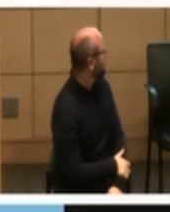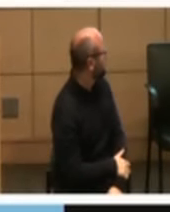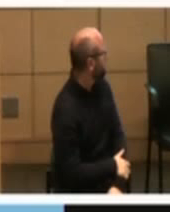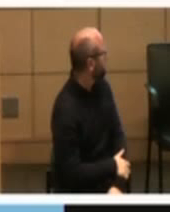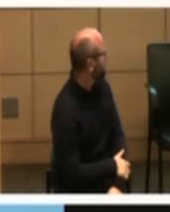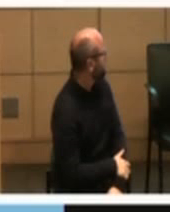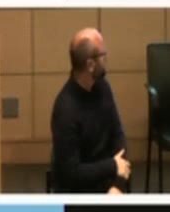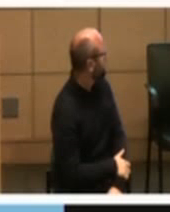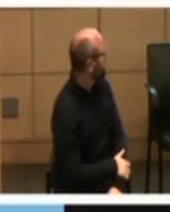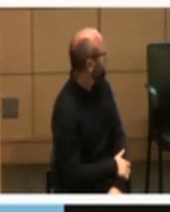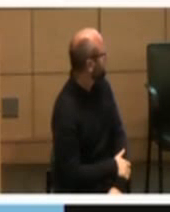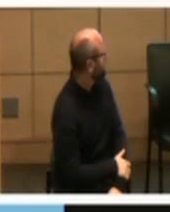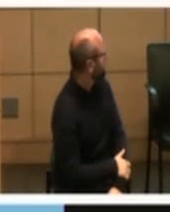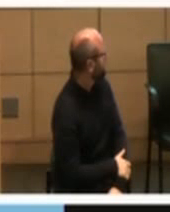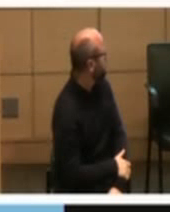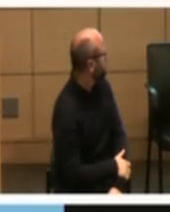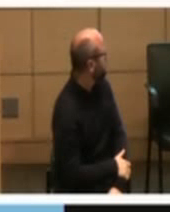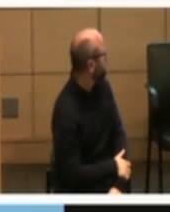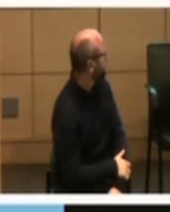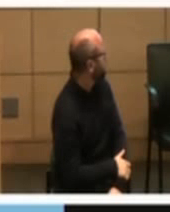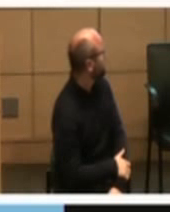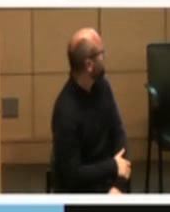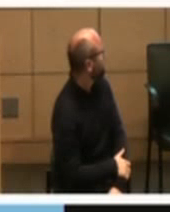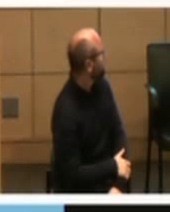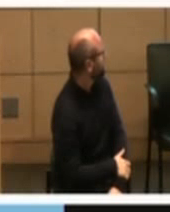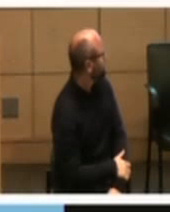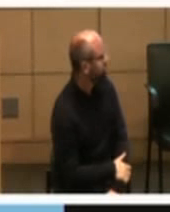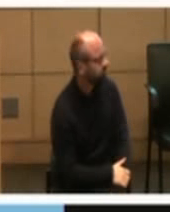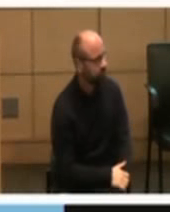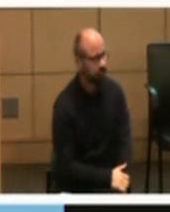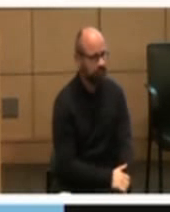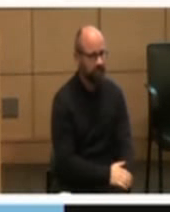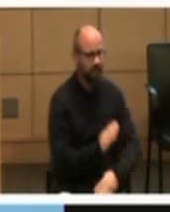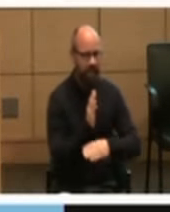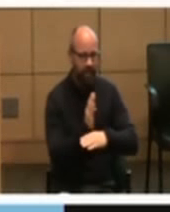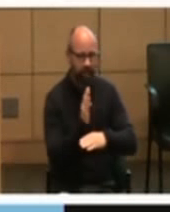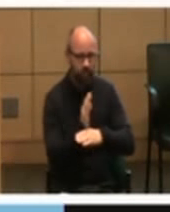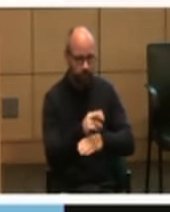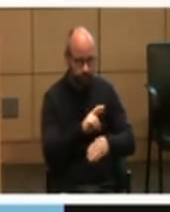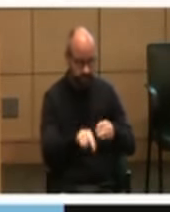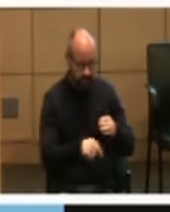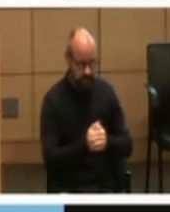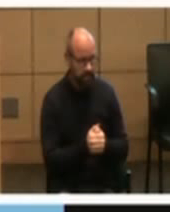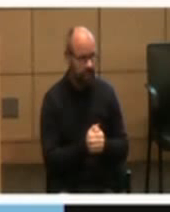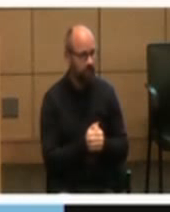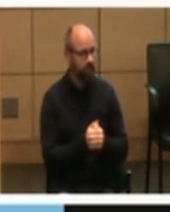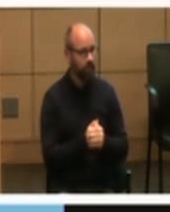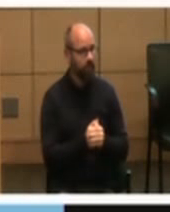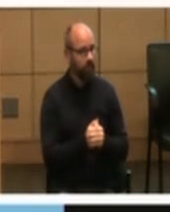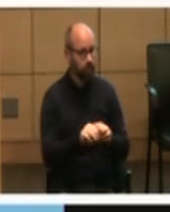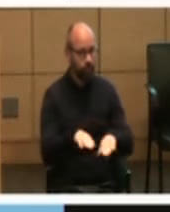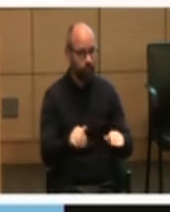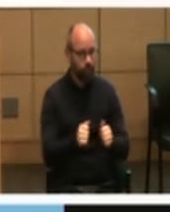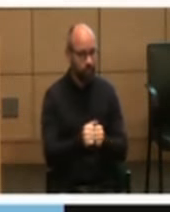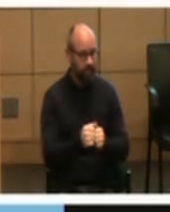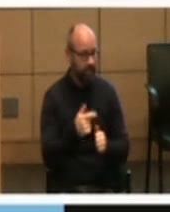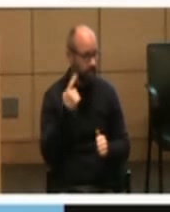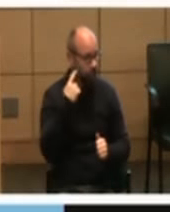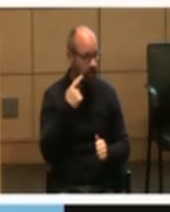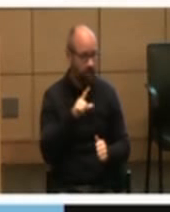noise and the two-talker speech. These are our average results. The children with hearing loss are represented by